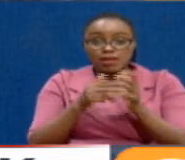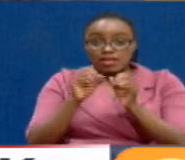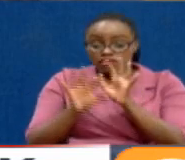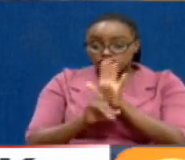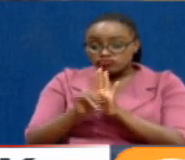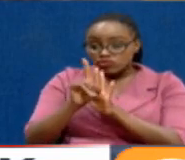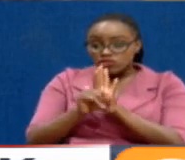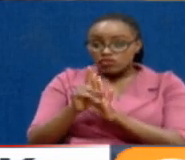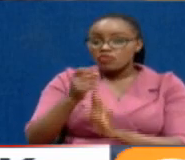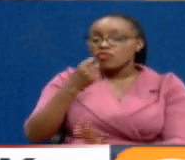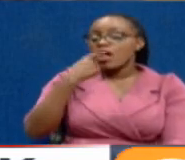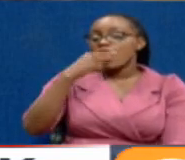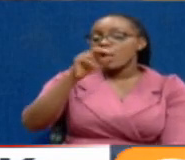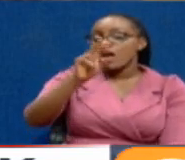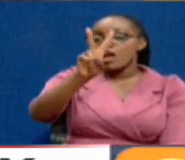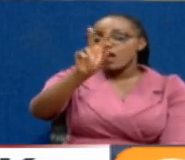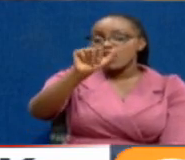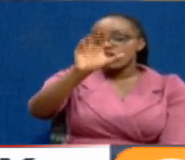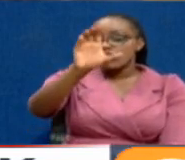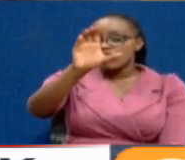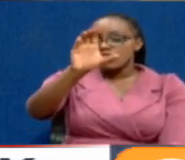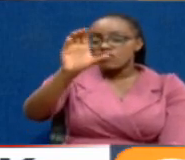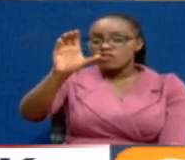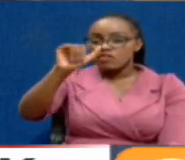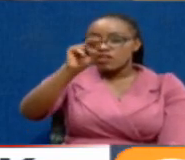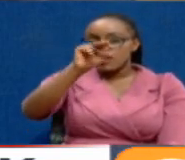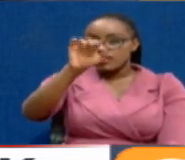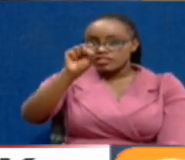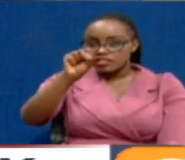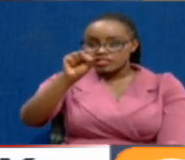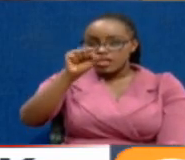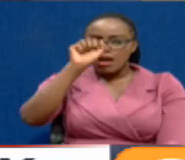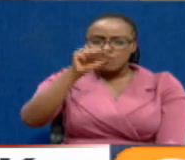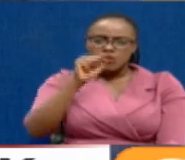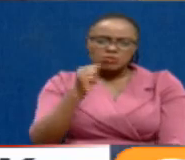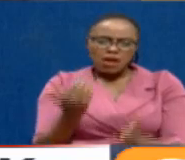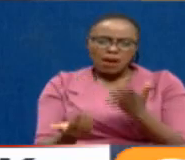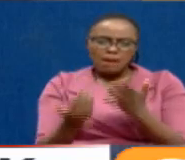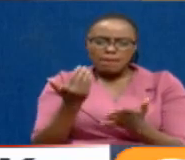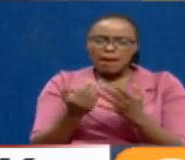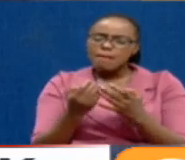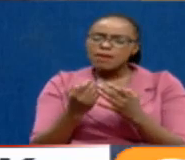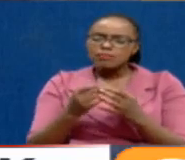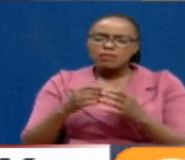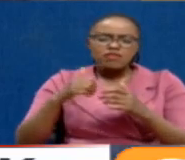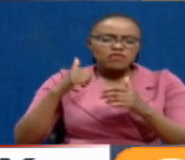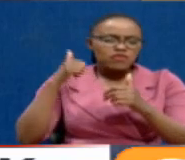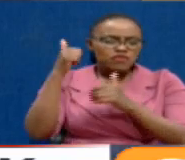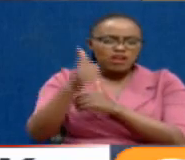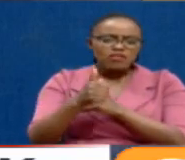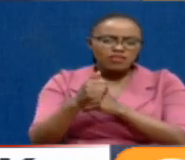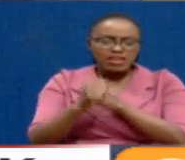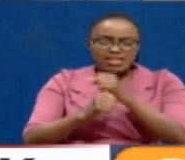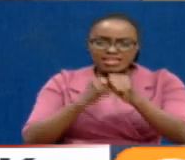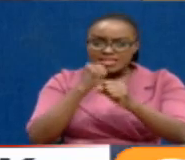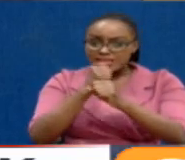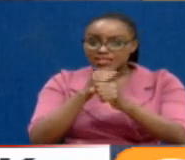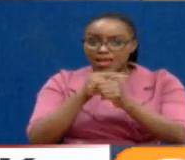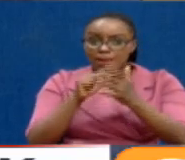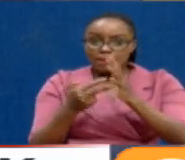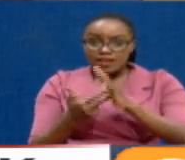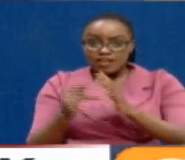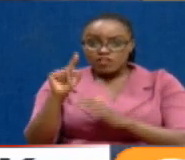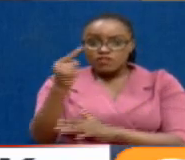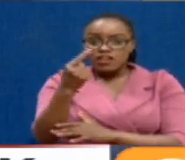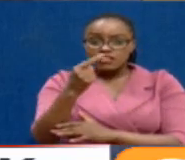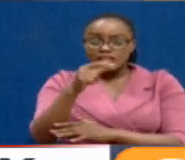develop a vaccine for coronavirus or COVID-19, it would be at least many months away, if not years. And that's because, first of